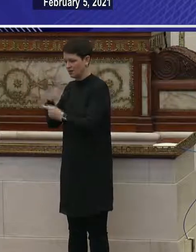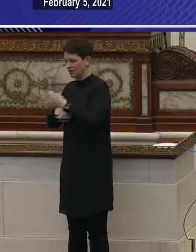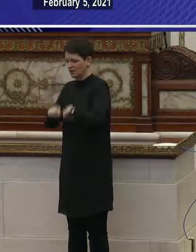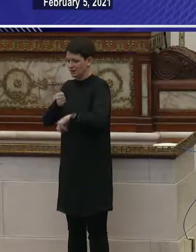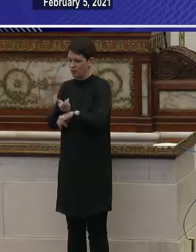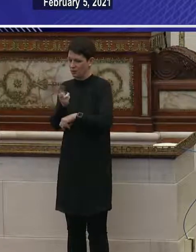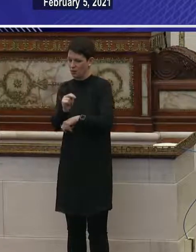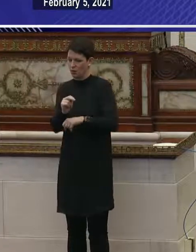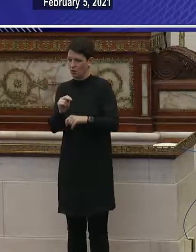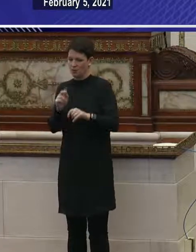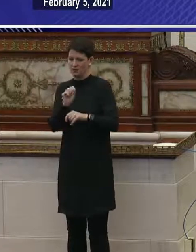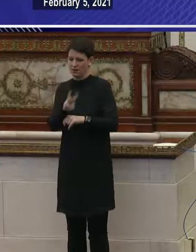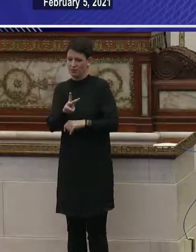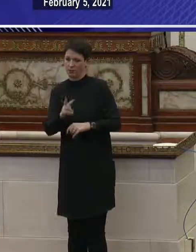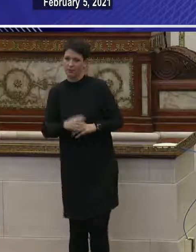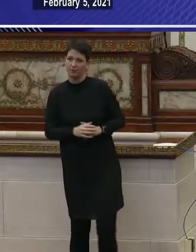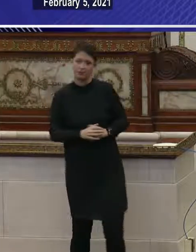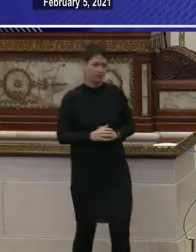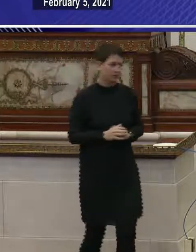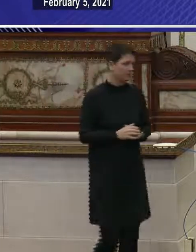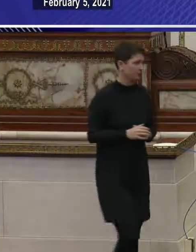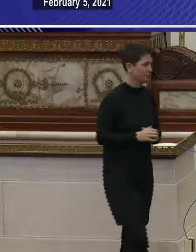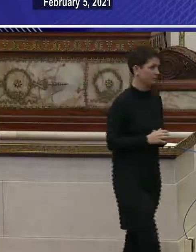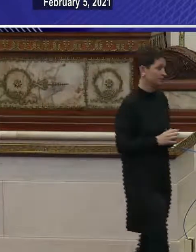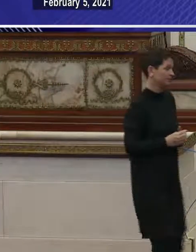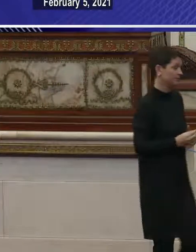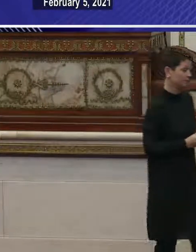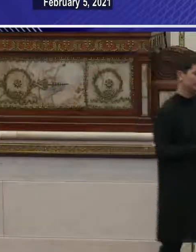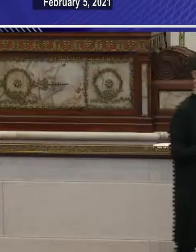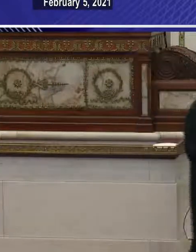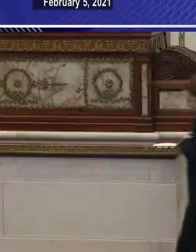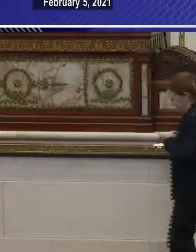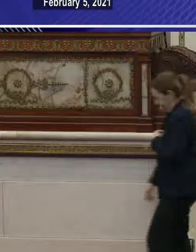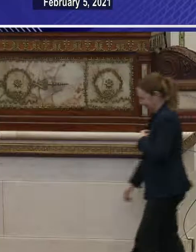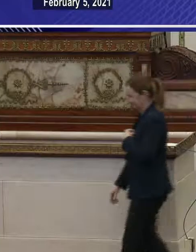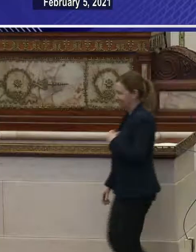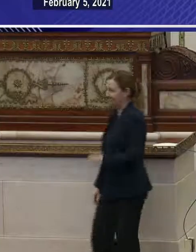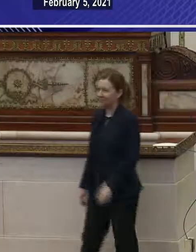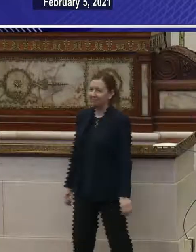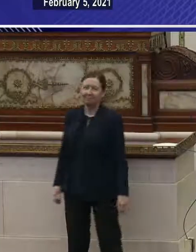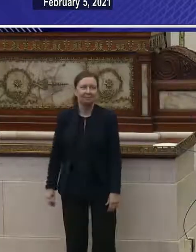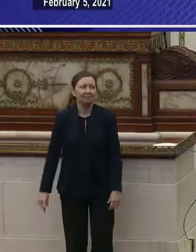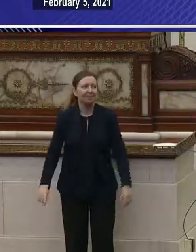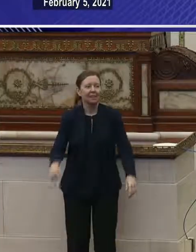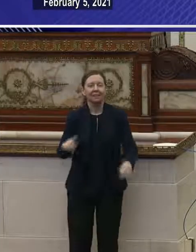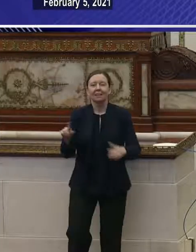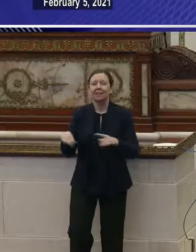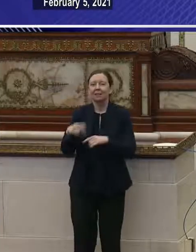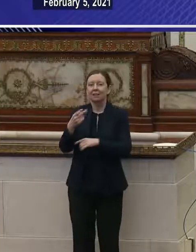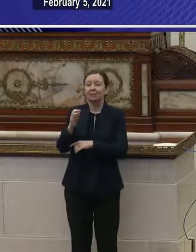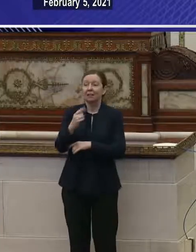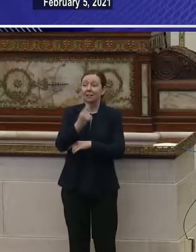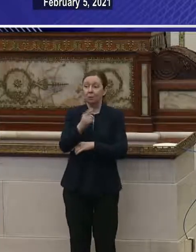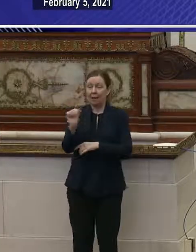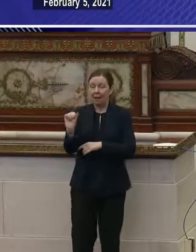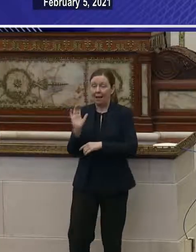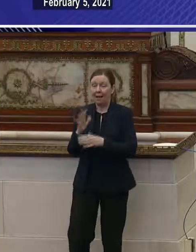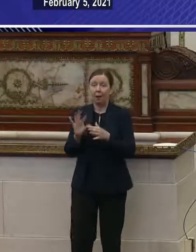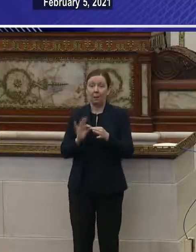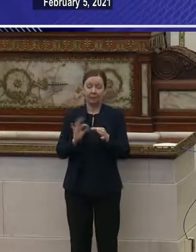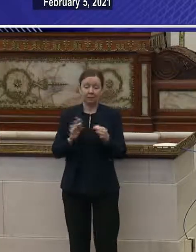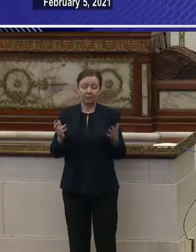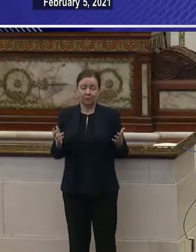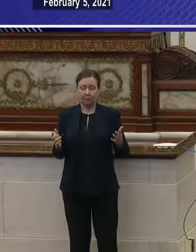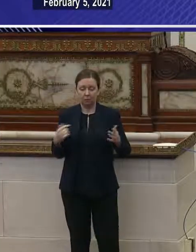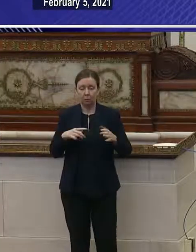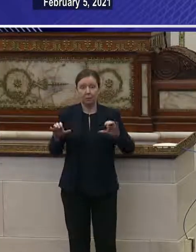establish your own platform. Yeah, when we were in phase 1A, our messaging was, we're doing